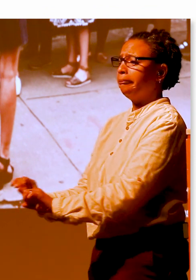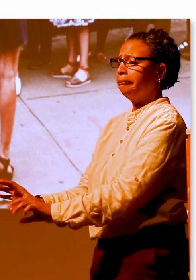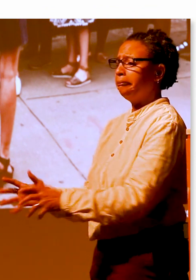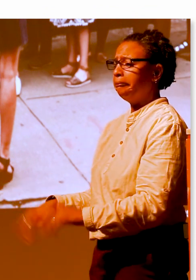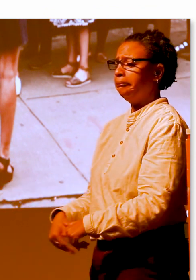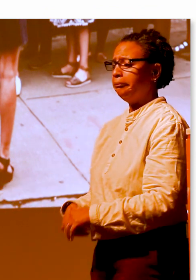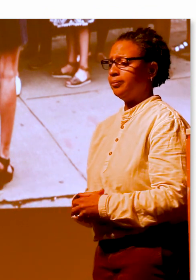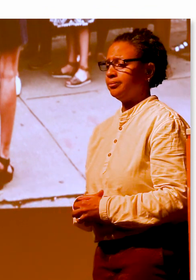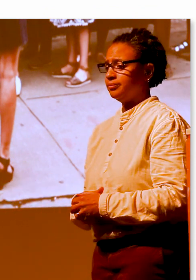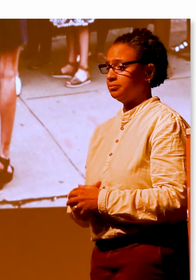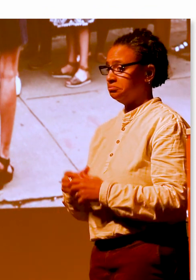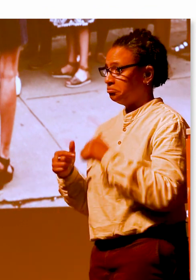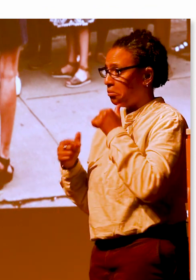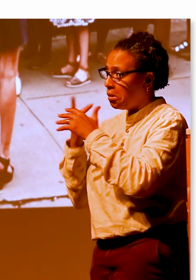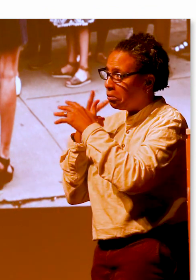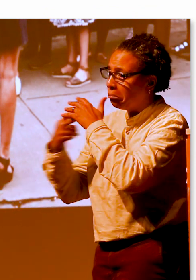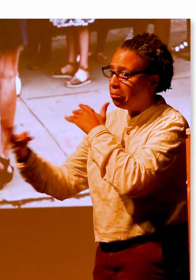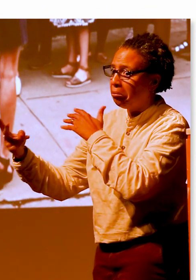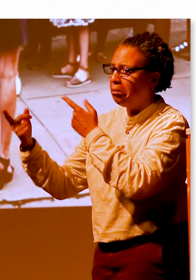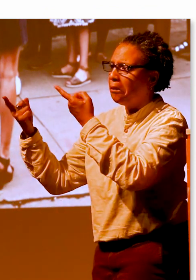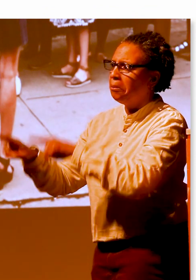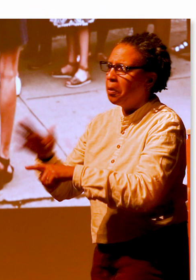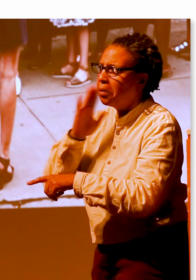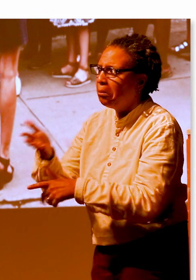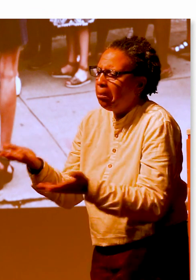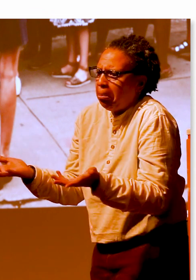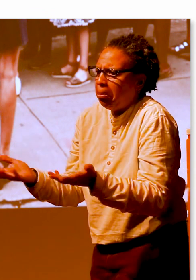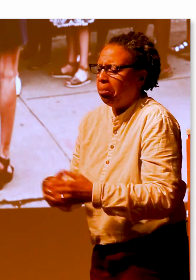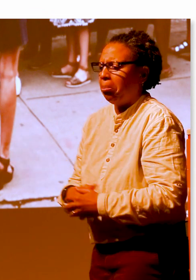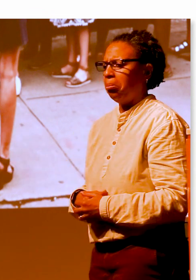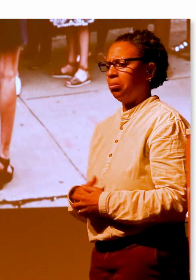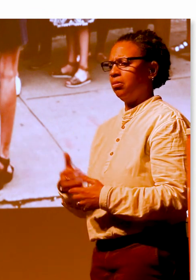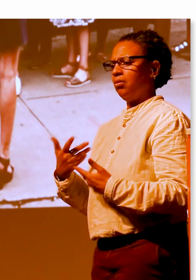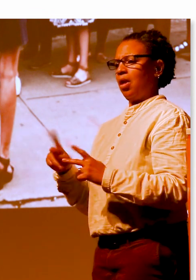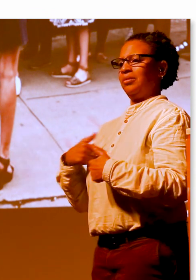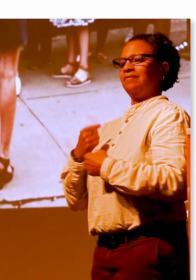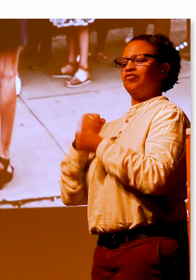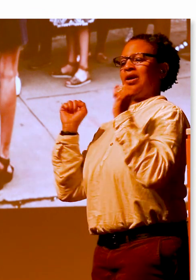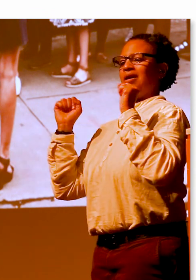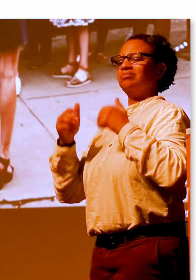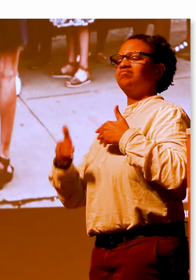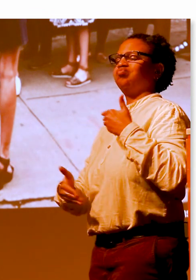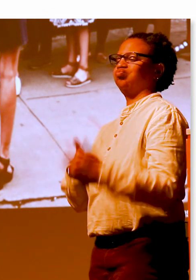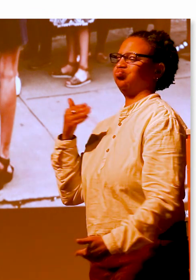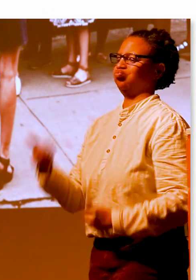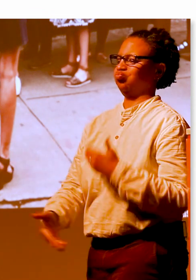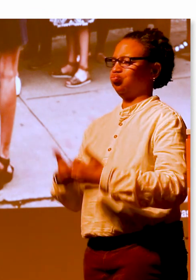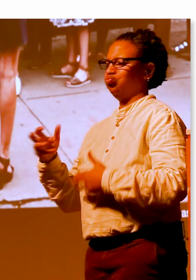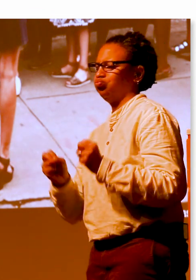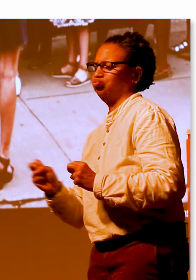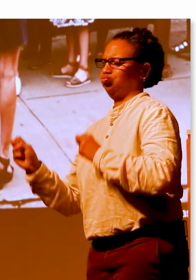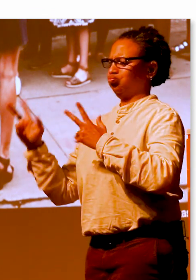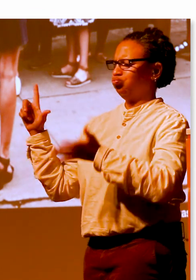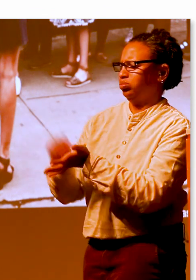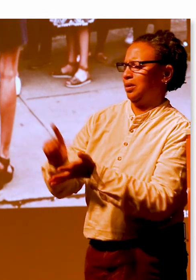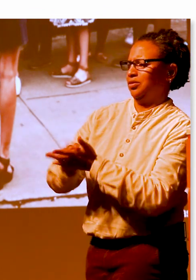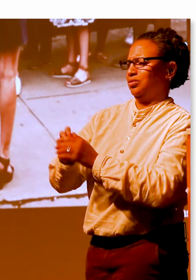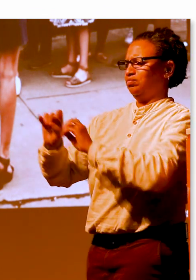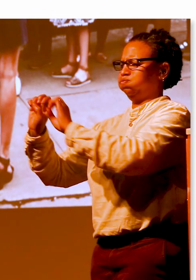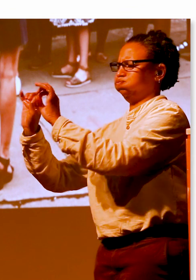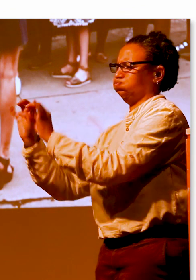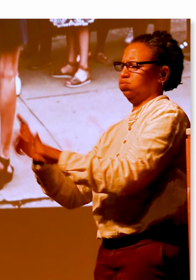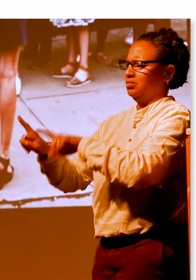And it allowed me a freedom to publish, and it allowed me a freedom to explore and to get things wrong.